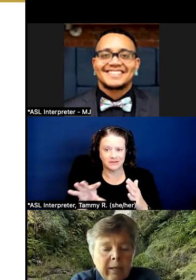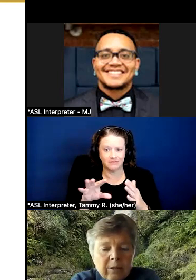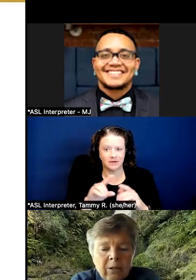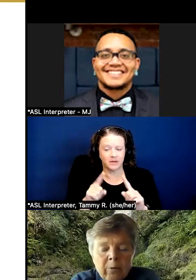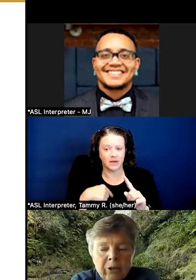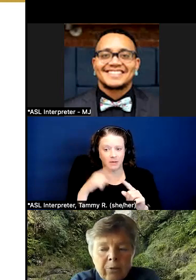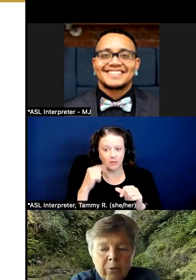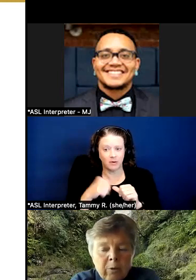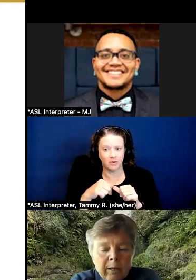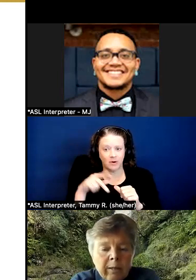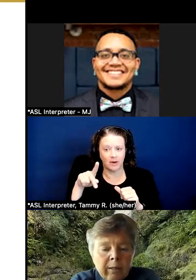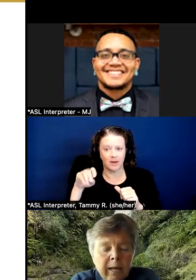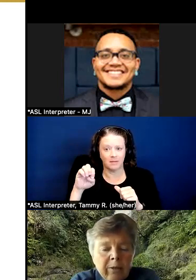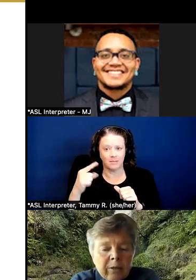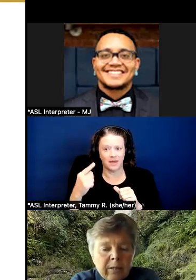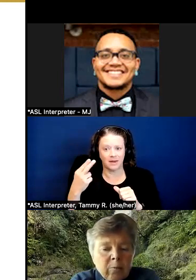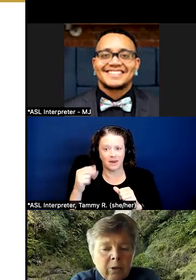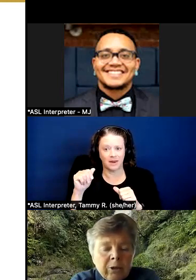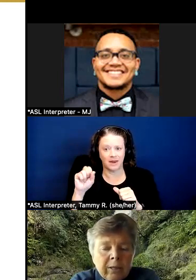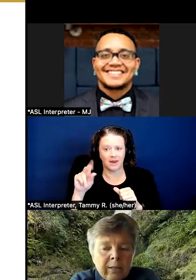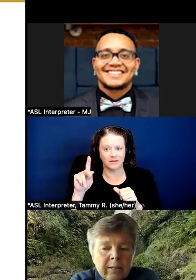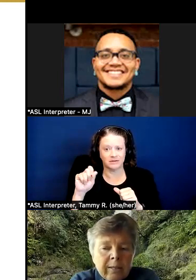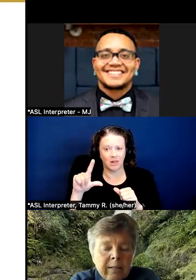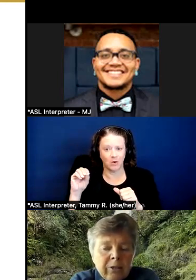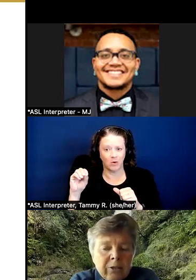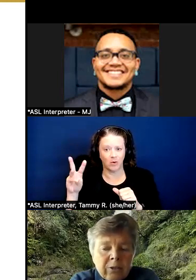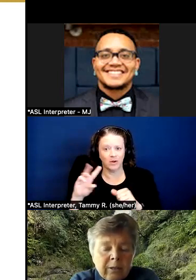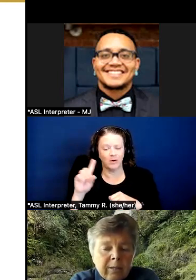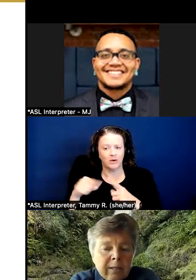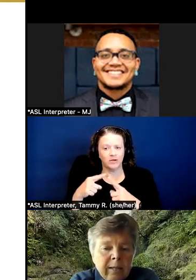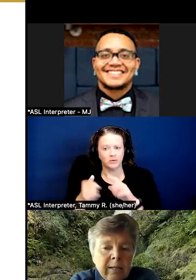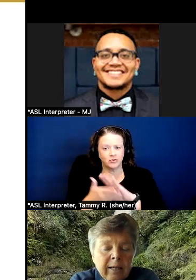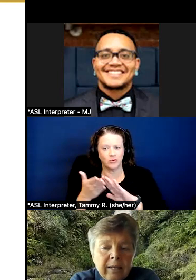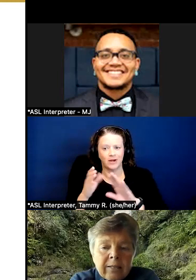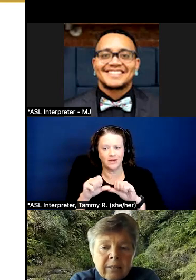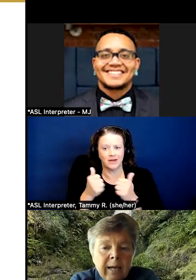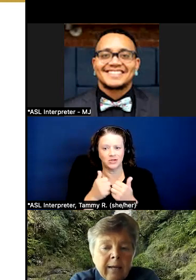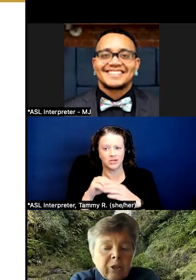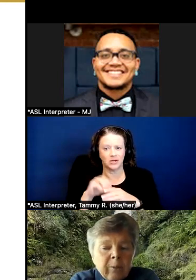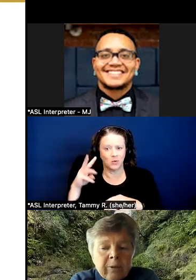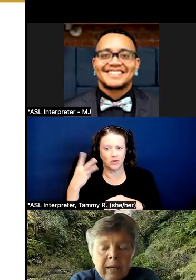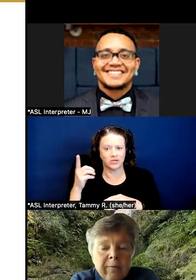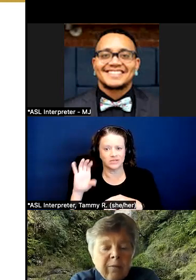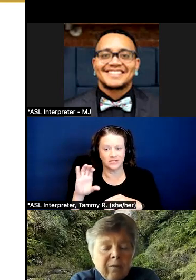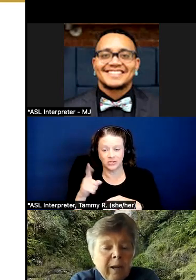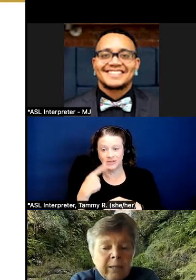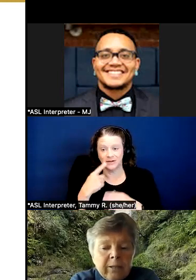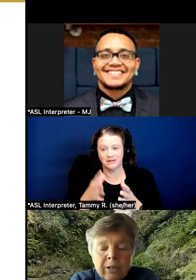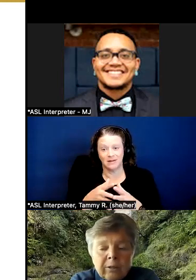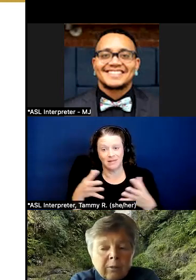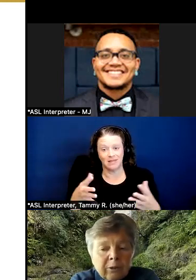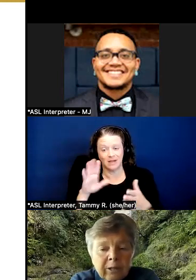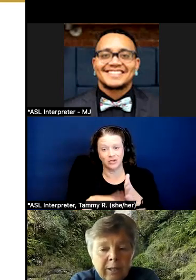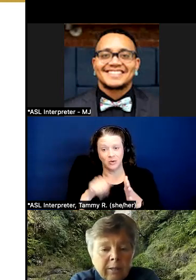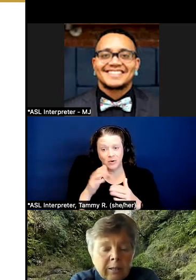Peg Haskell, when she was running an agency in Washington, D.C., she certainly said it's a lot cheaper than having a family